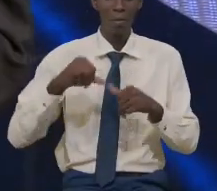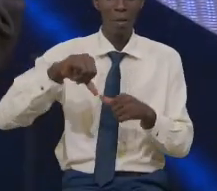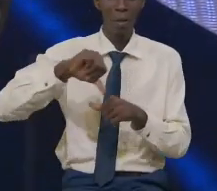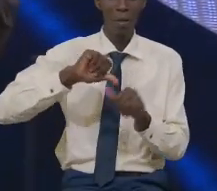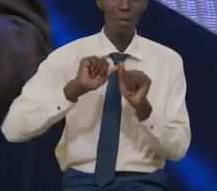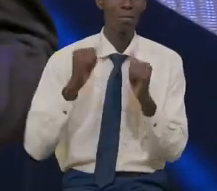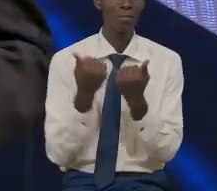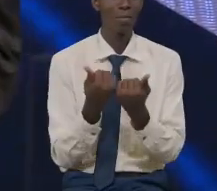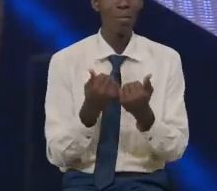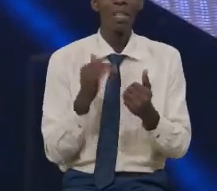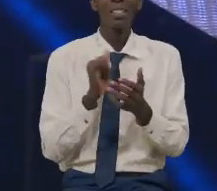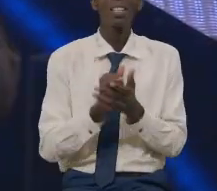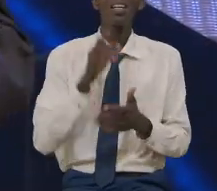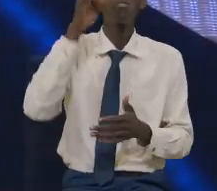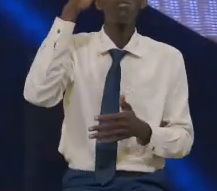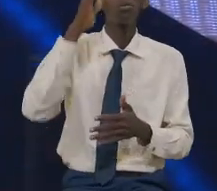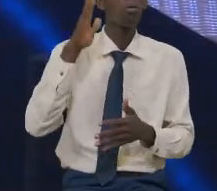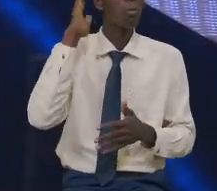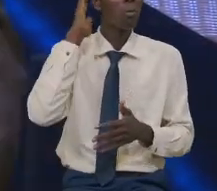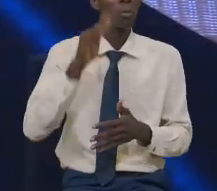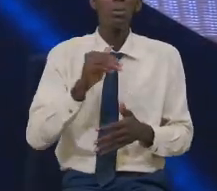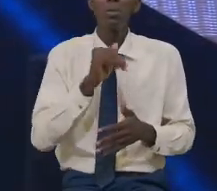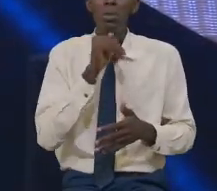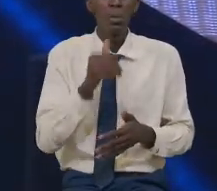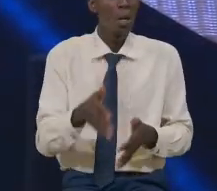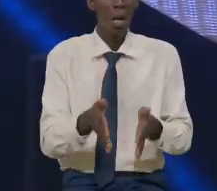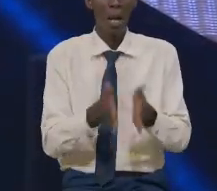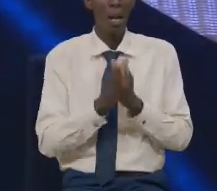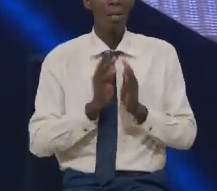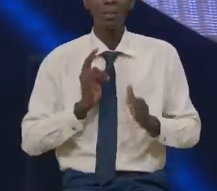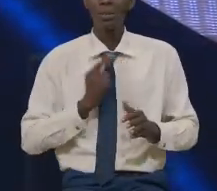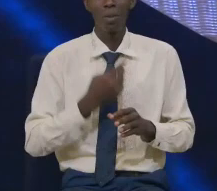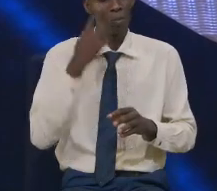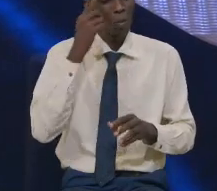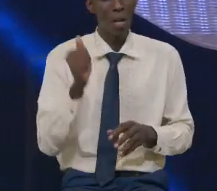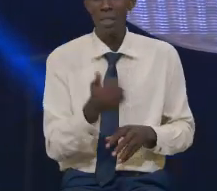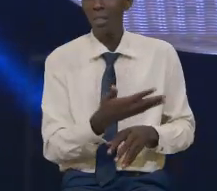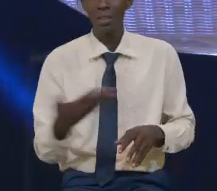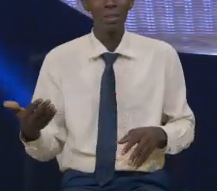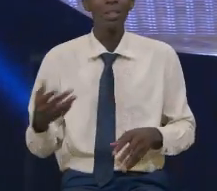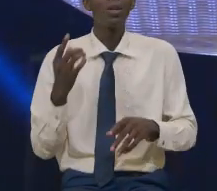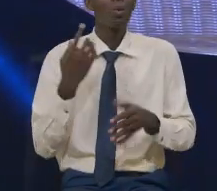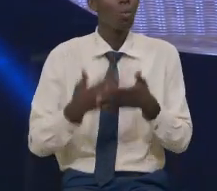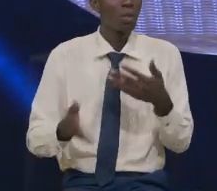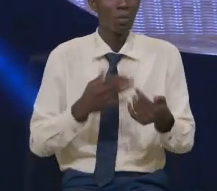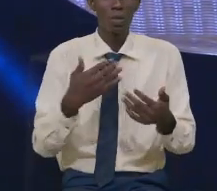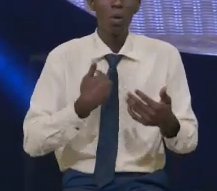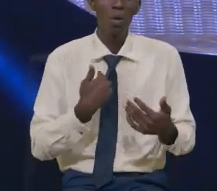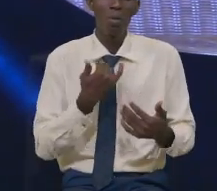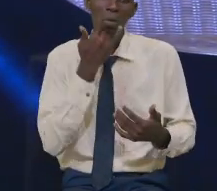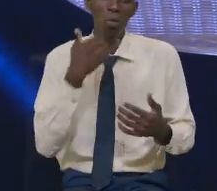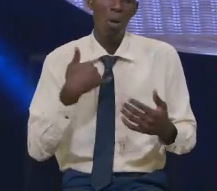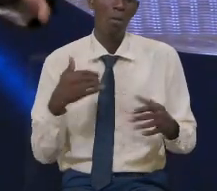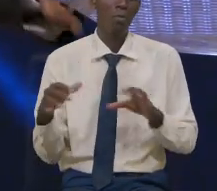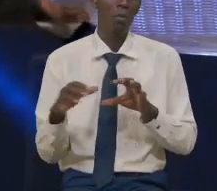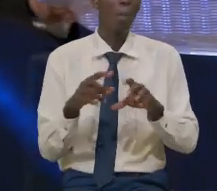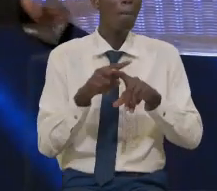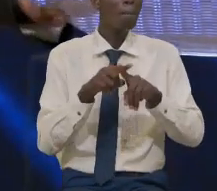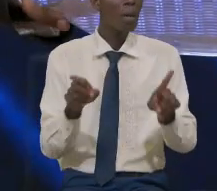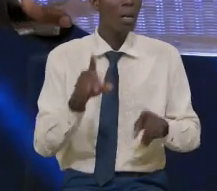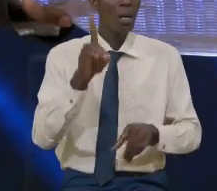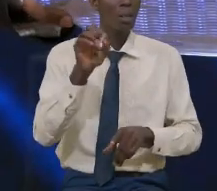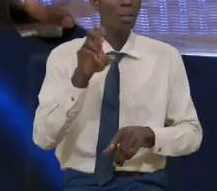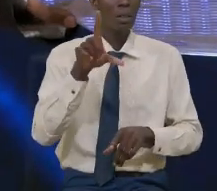a God is not going to request or require from anybody whatever they have done. Daniel said, Nebuchadnezzar,